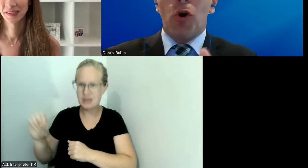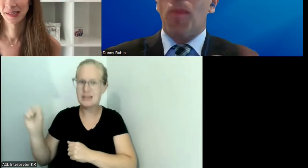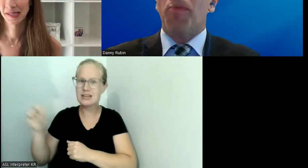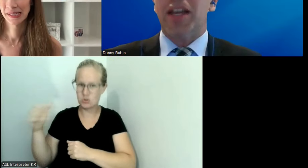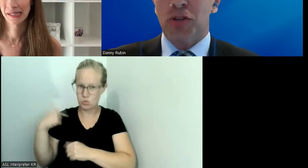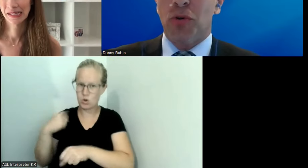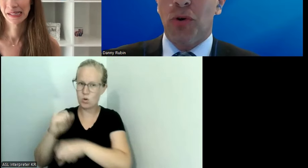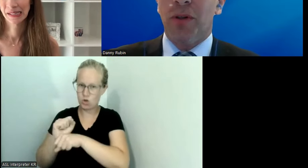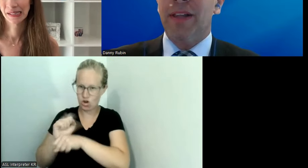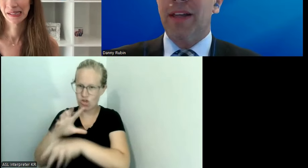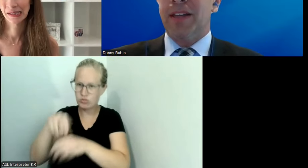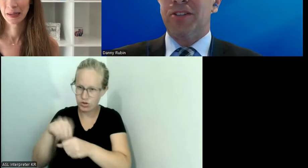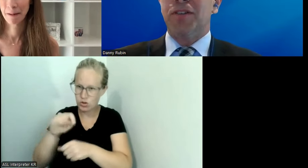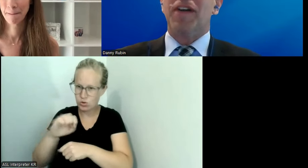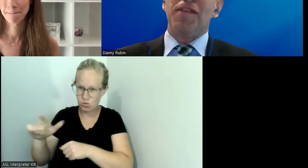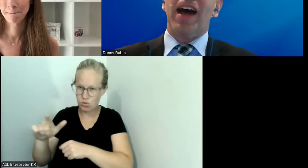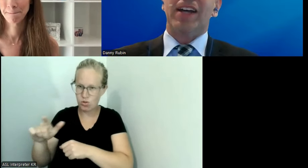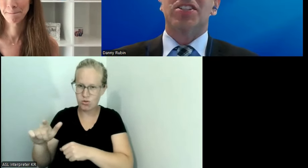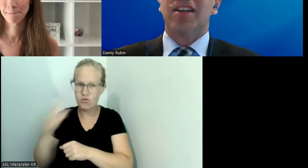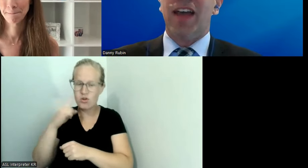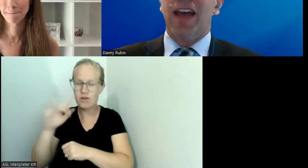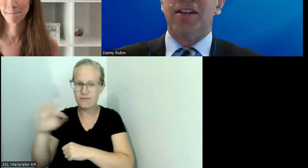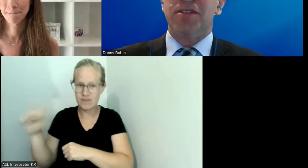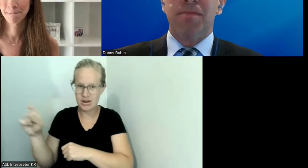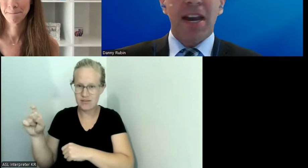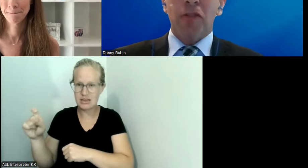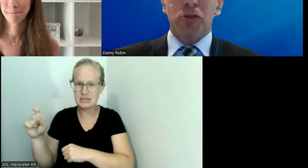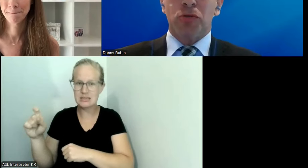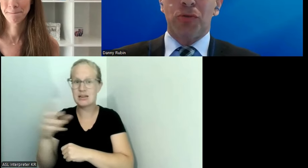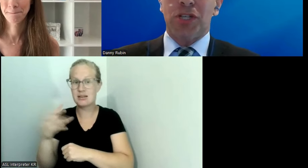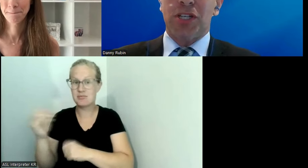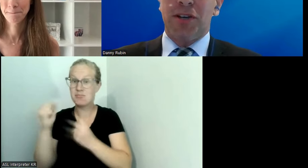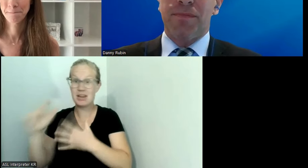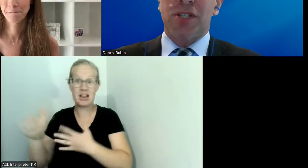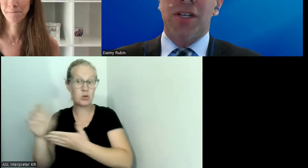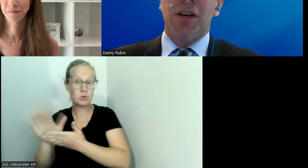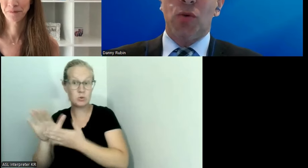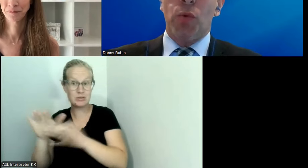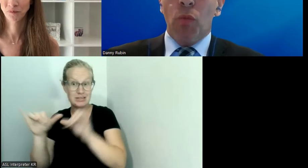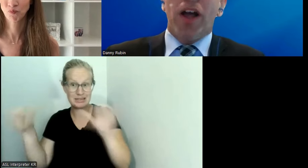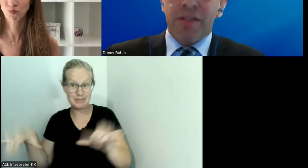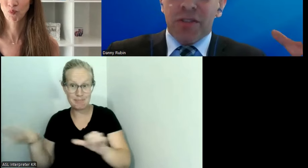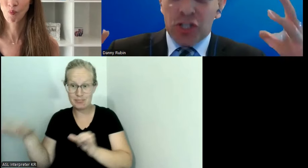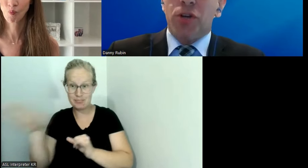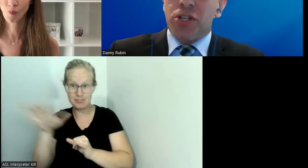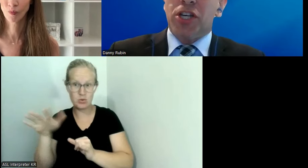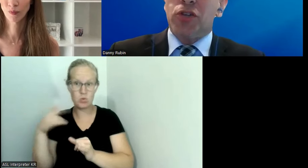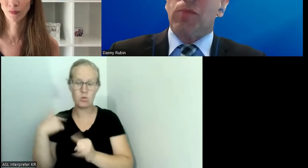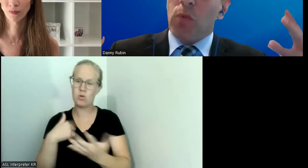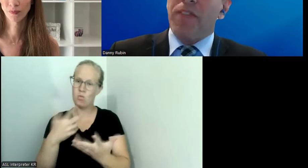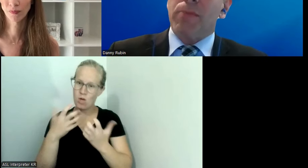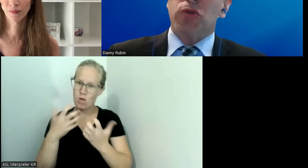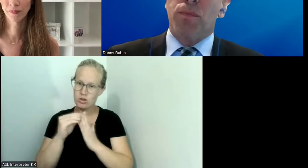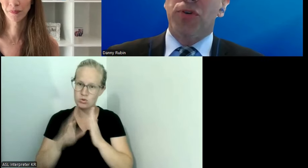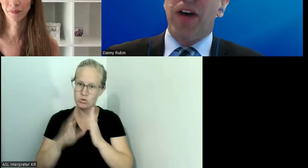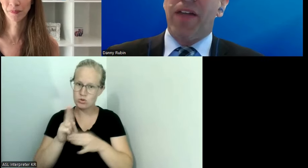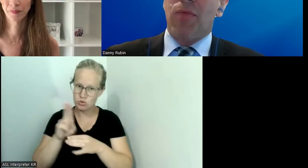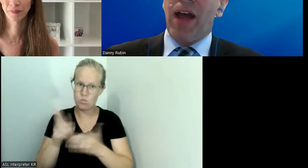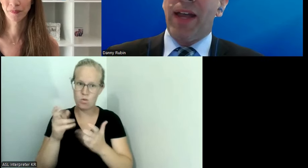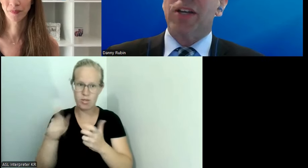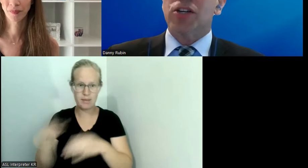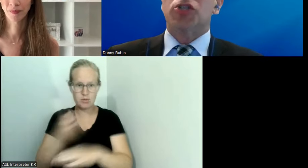working on incorporating the tool to Fairfax and many other school systems. We want the students to use it. We want them